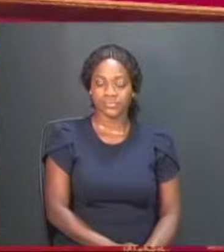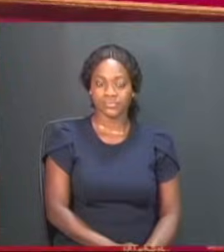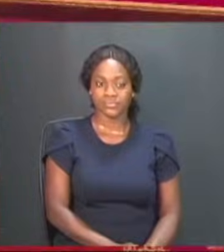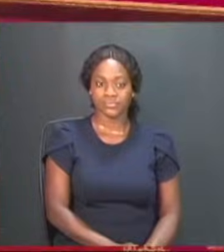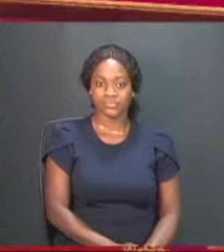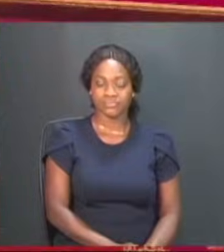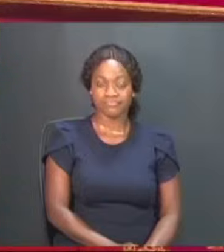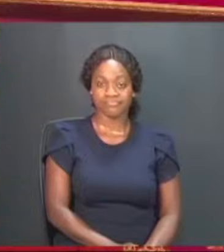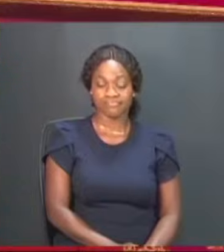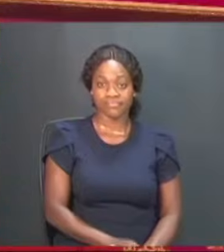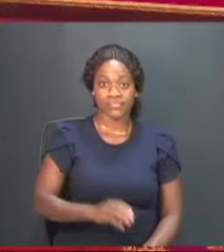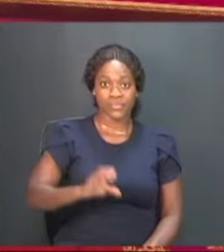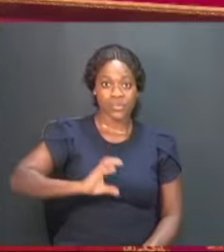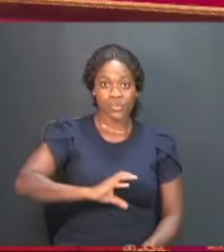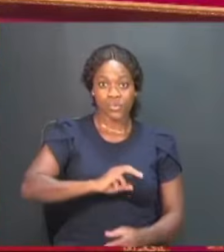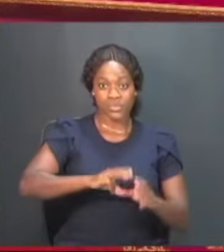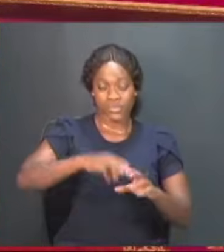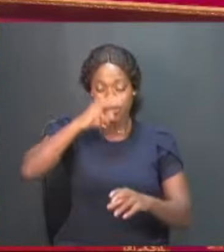Chairman of the committee.